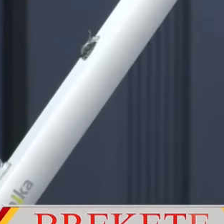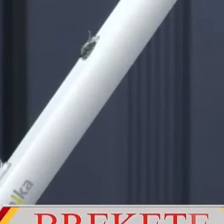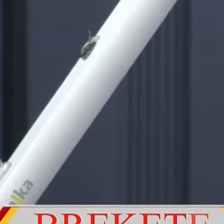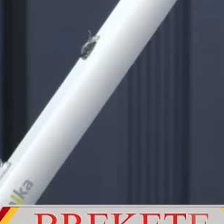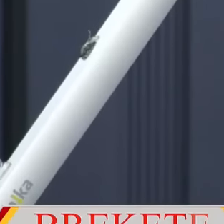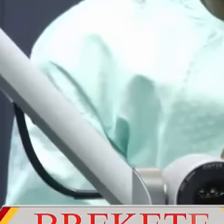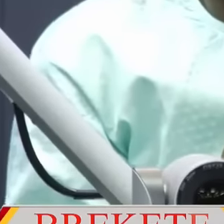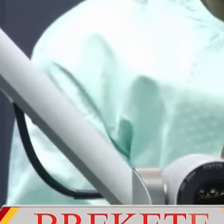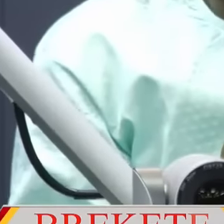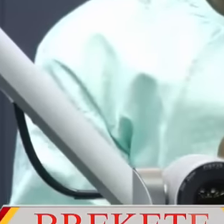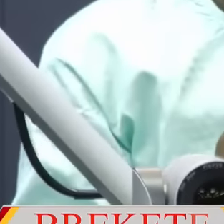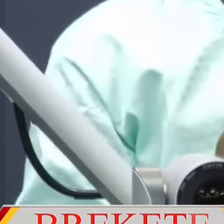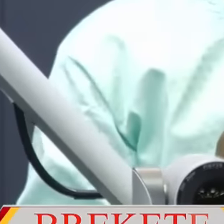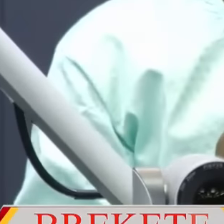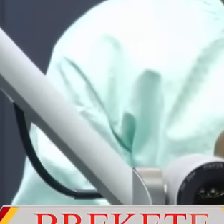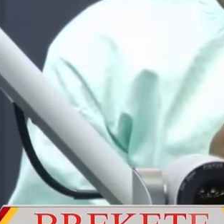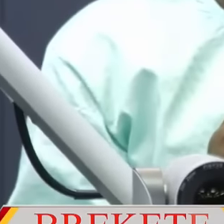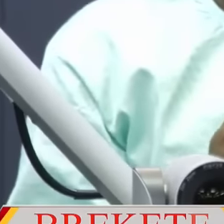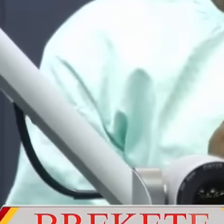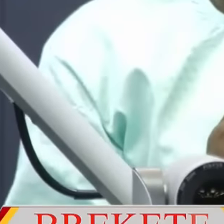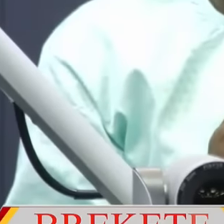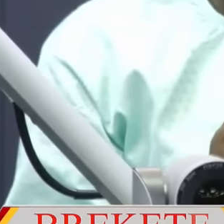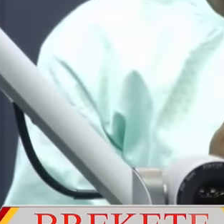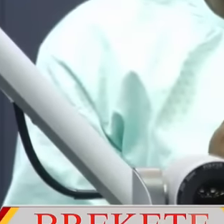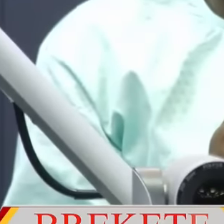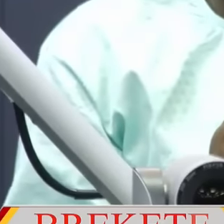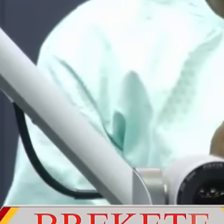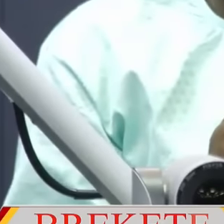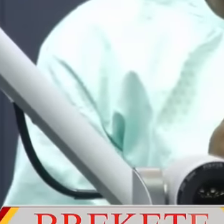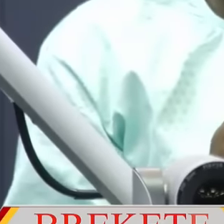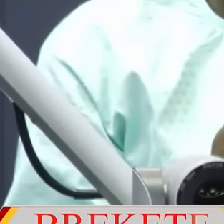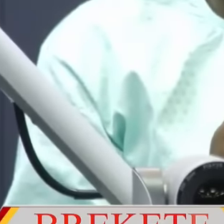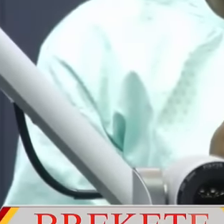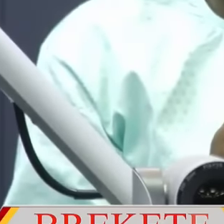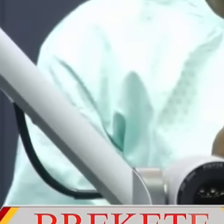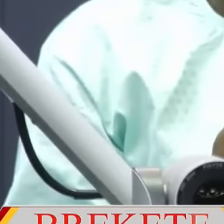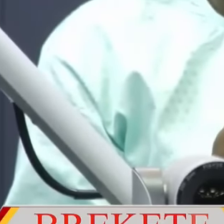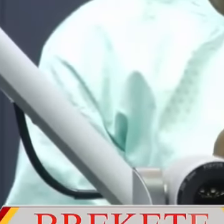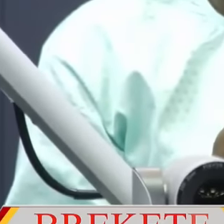To lokacin da bandi suka rito da suka karbi wannan shanu